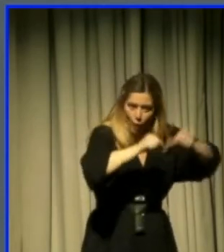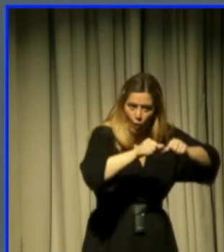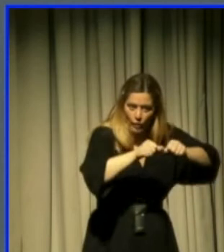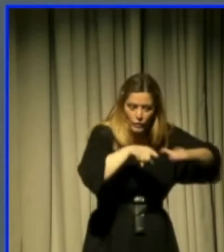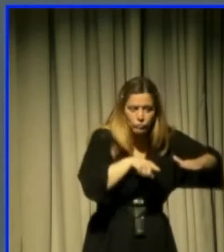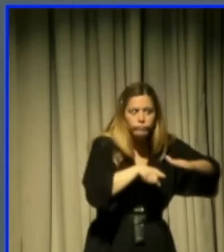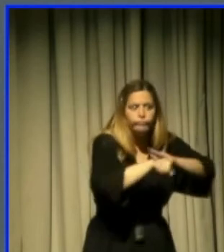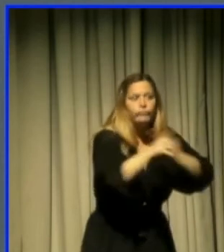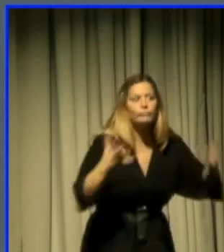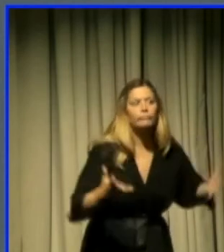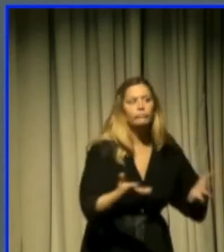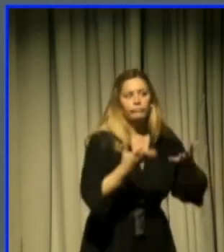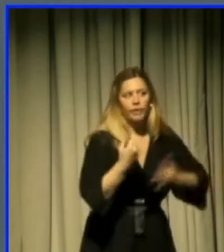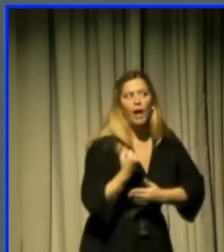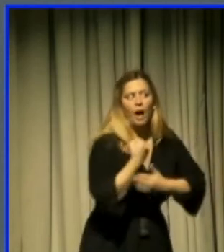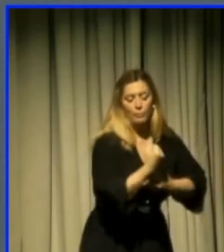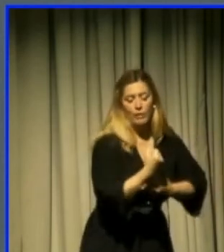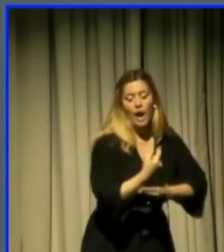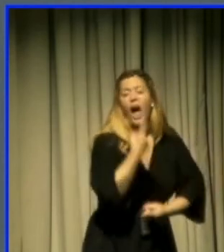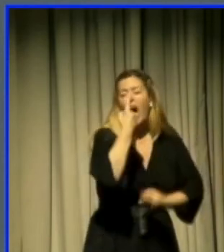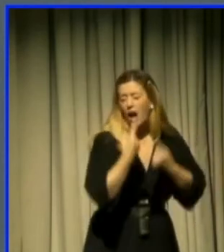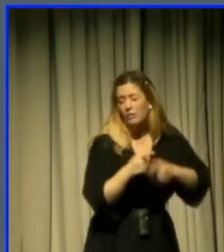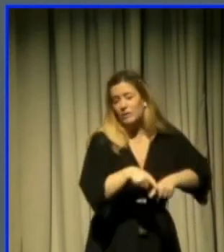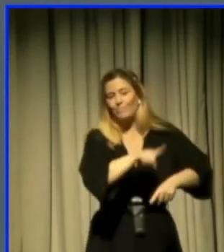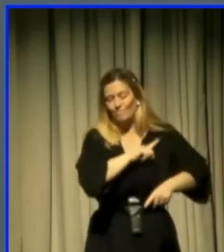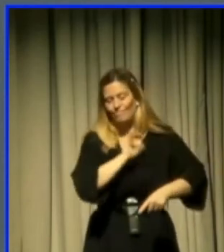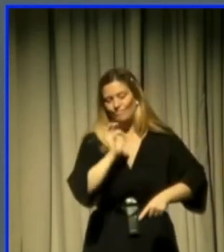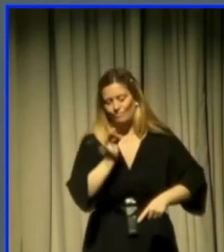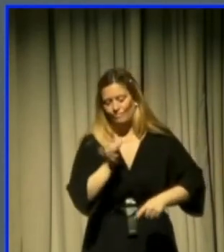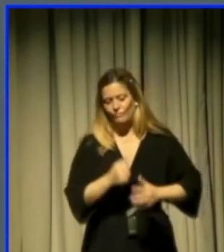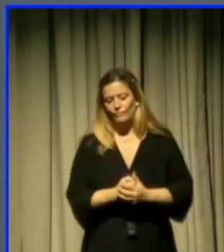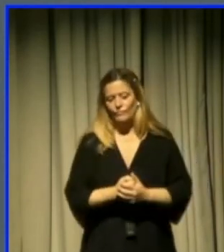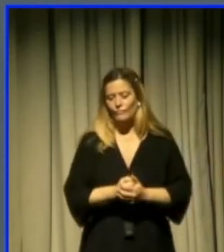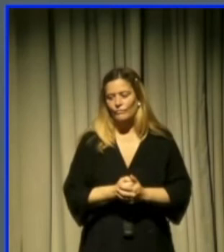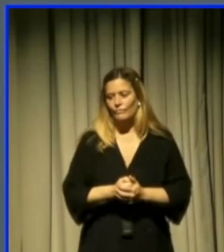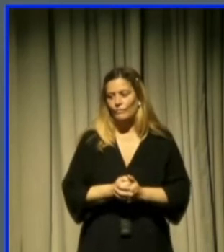excessive to a certain extent. So and then there are algorithms that are designed